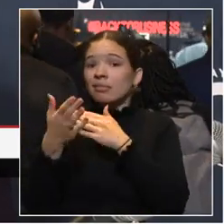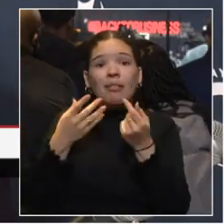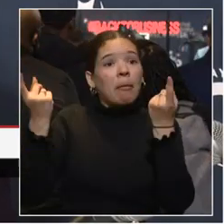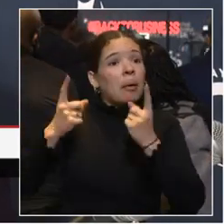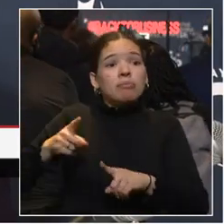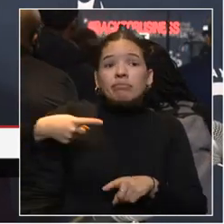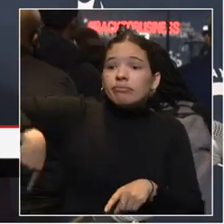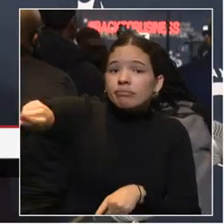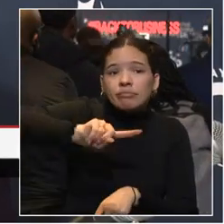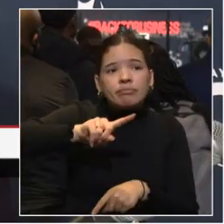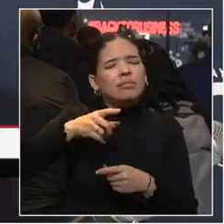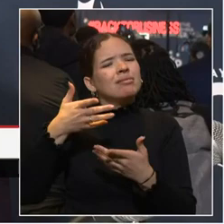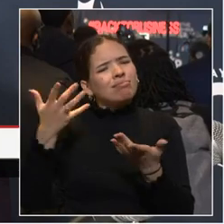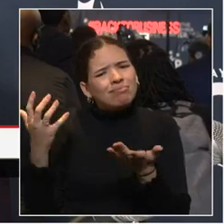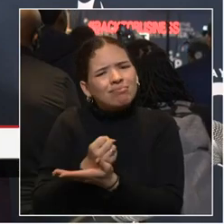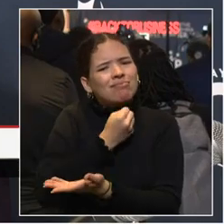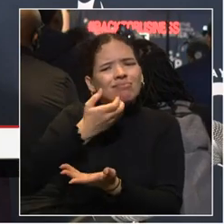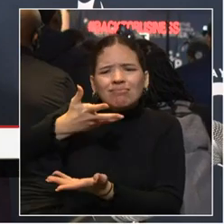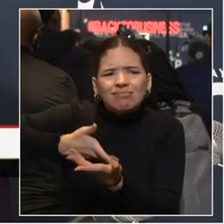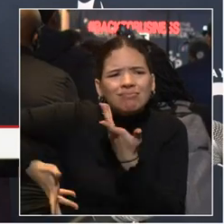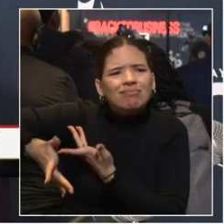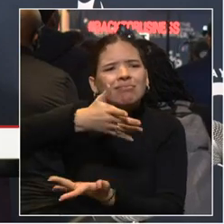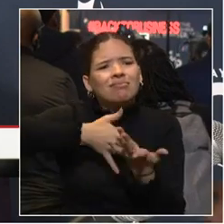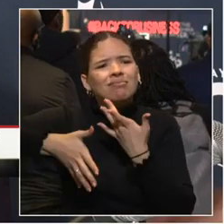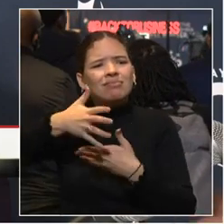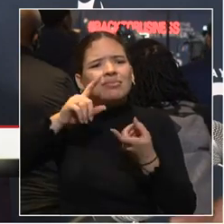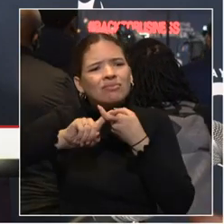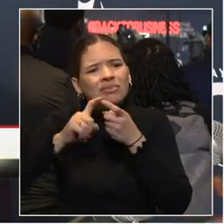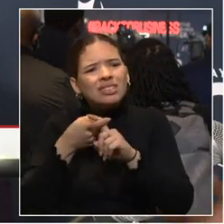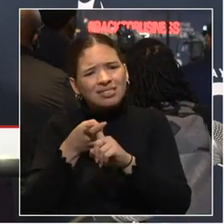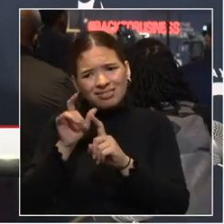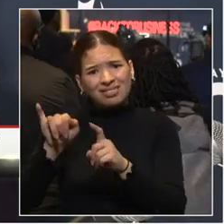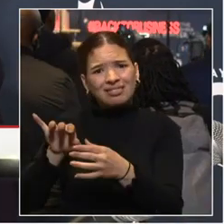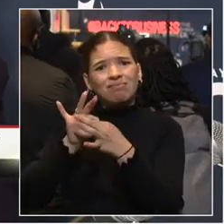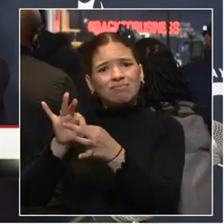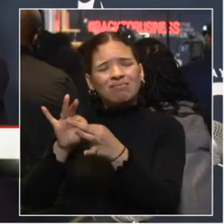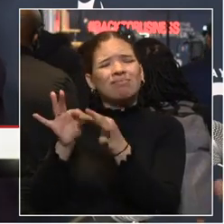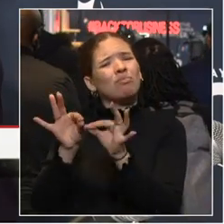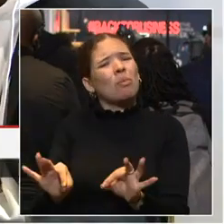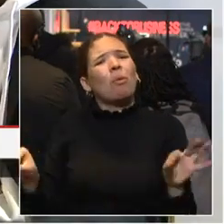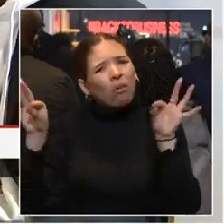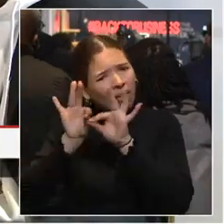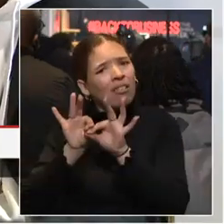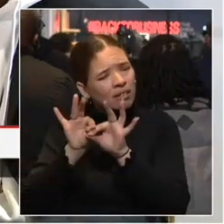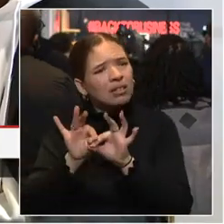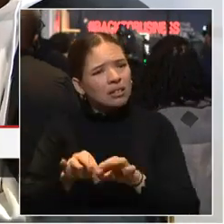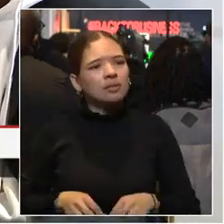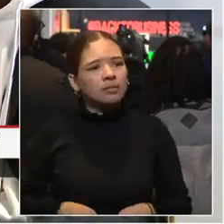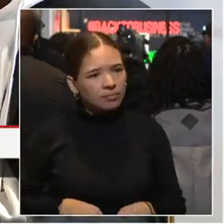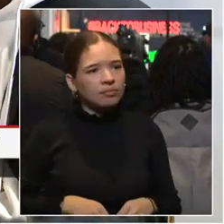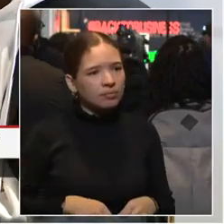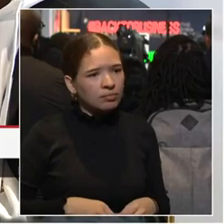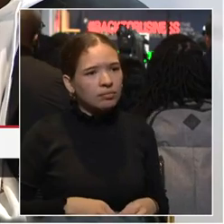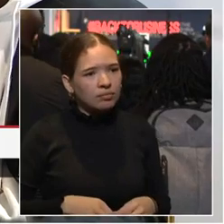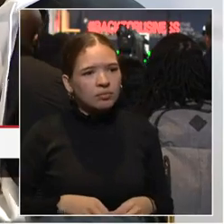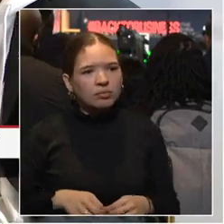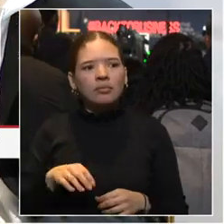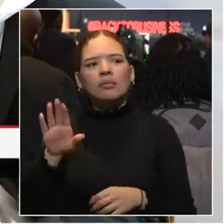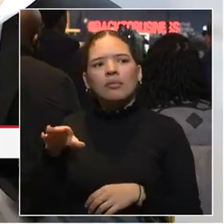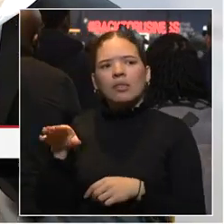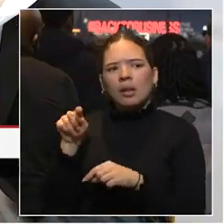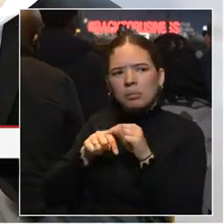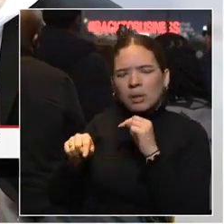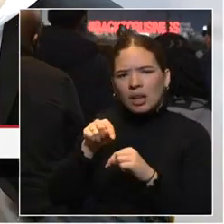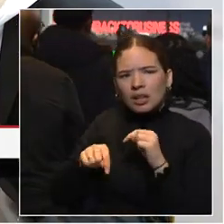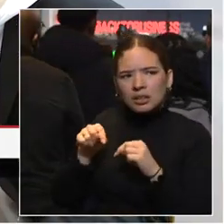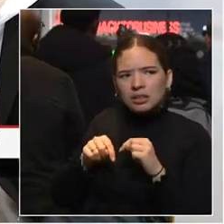them, nurturing those friendships. And Mr. King, I would like to connect to what the mayor said about, the SYE